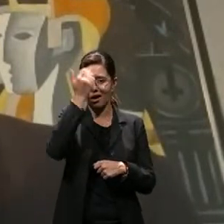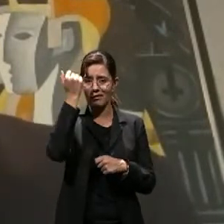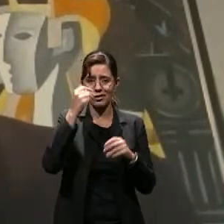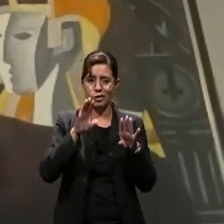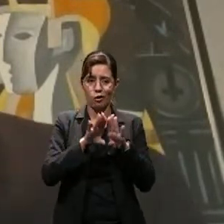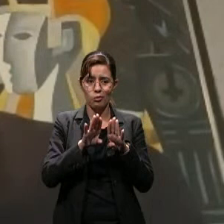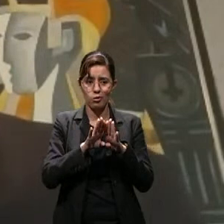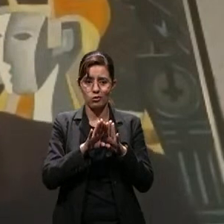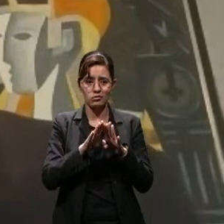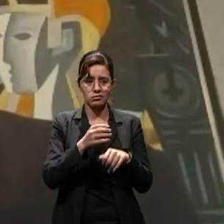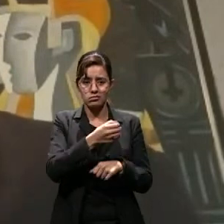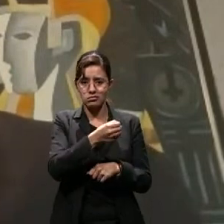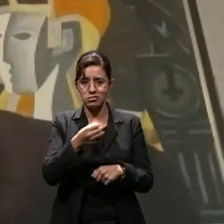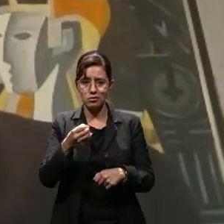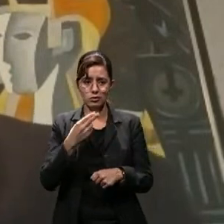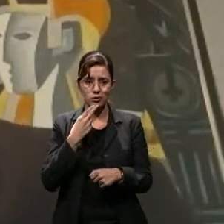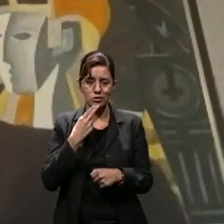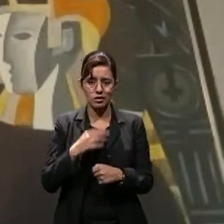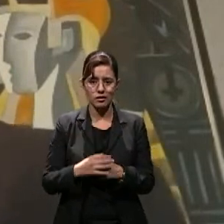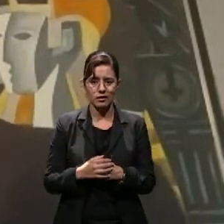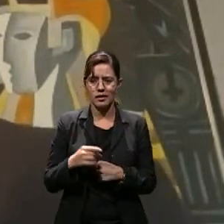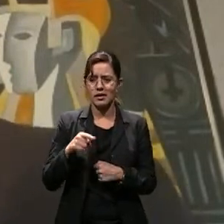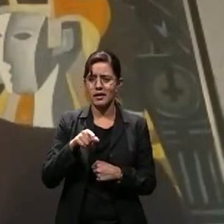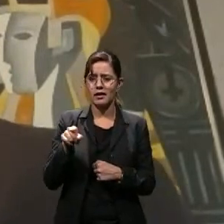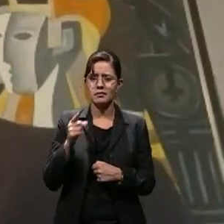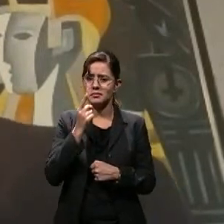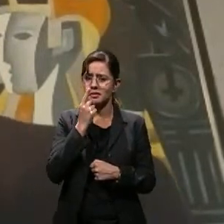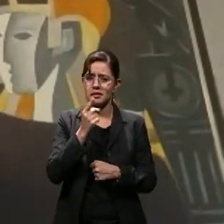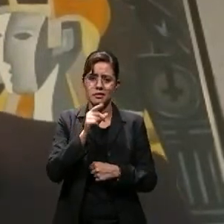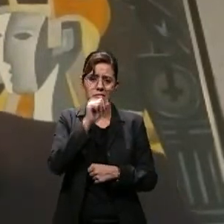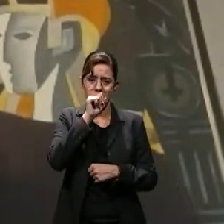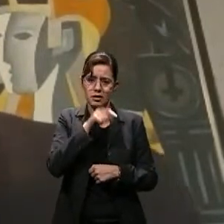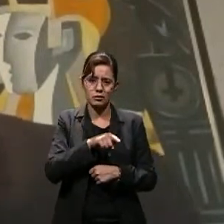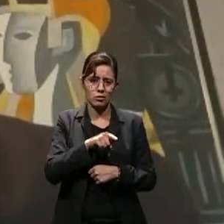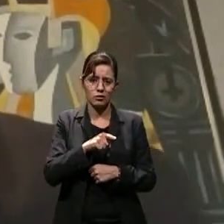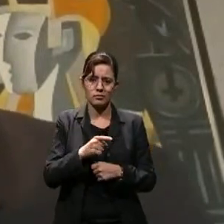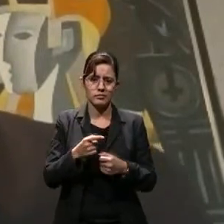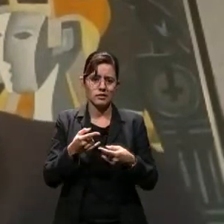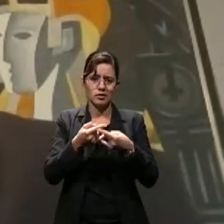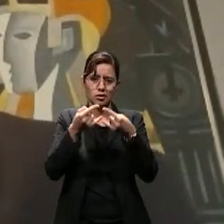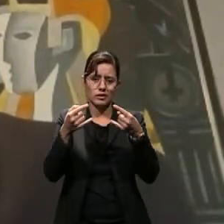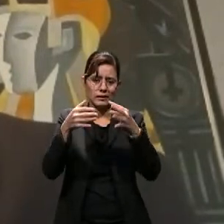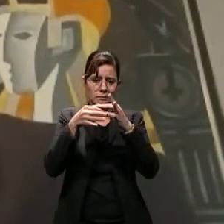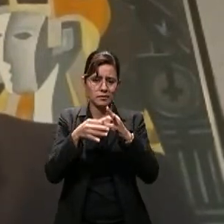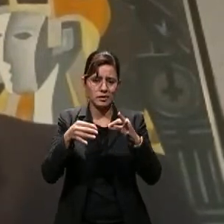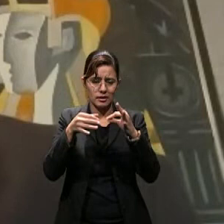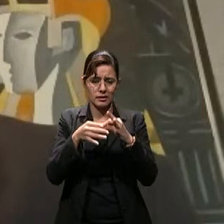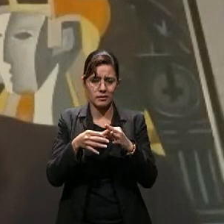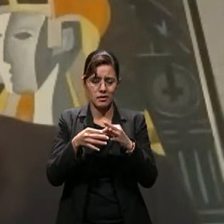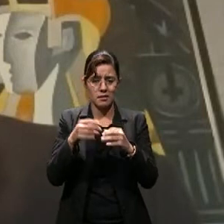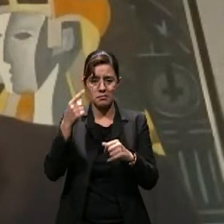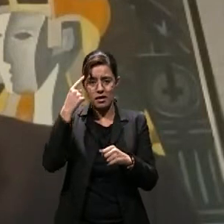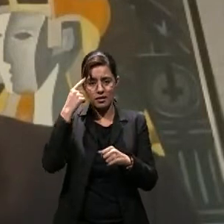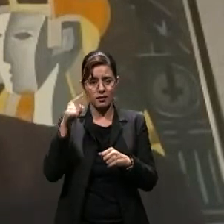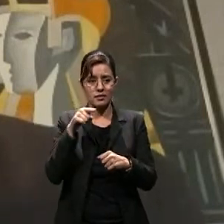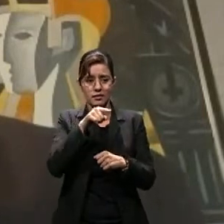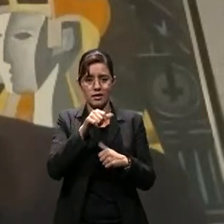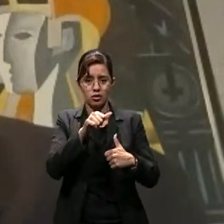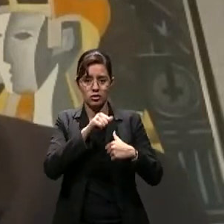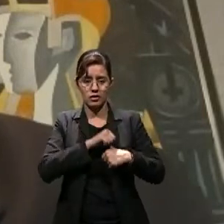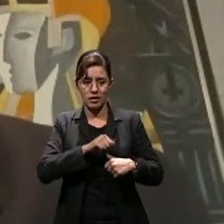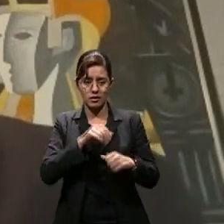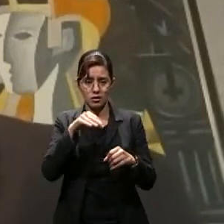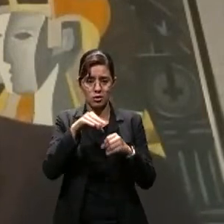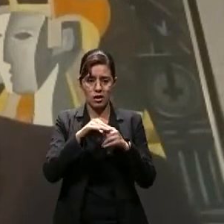using these strategies. And it's like a predefined script in the whole region that does not